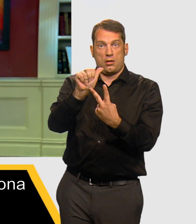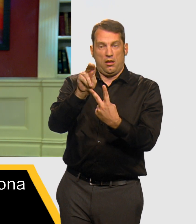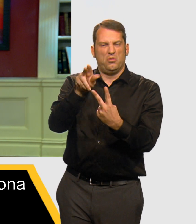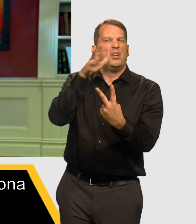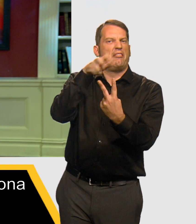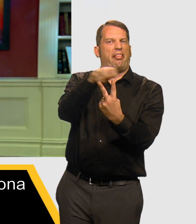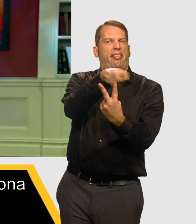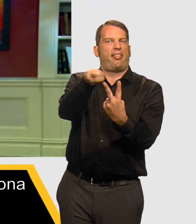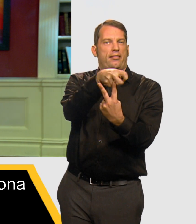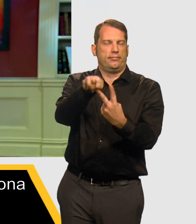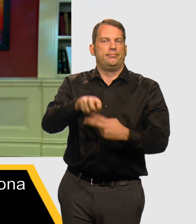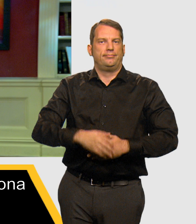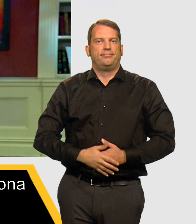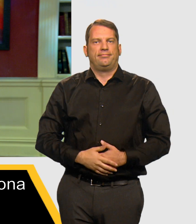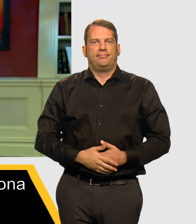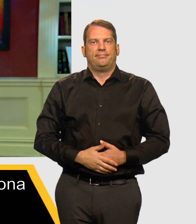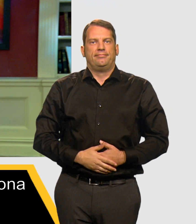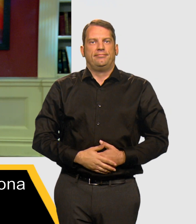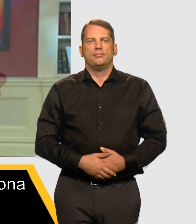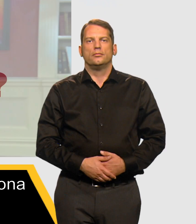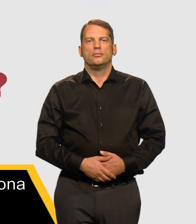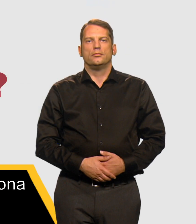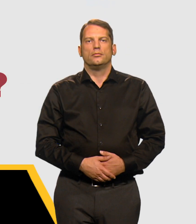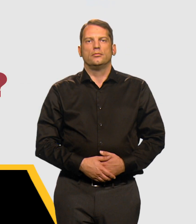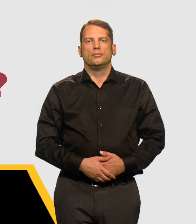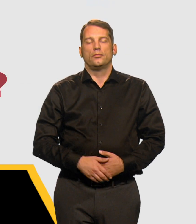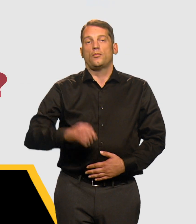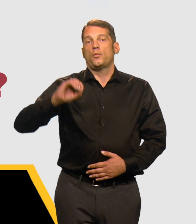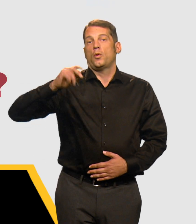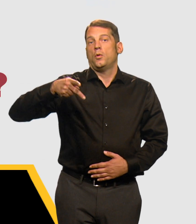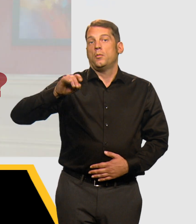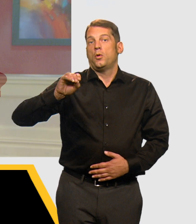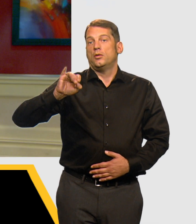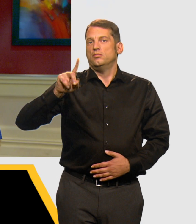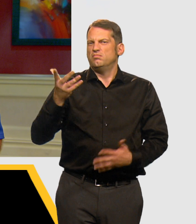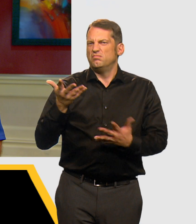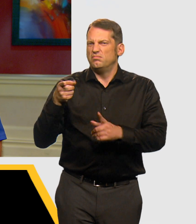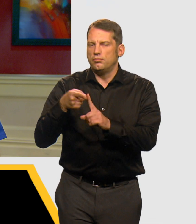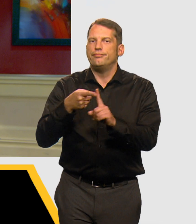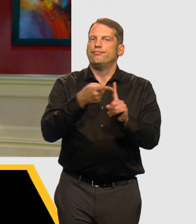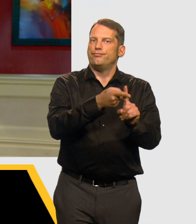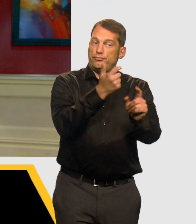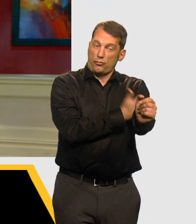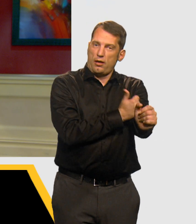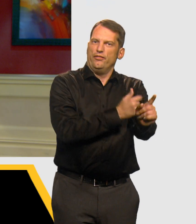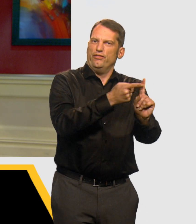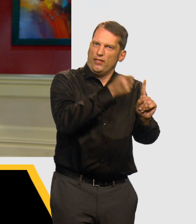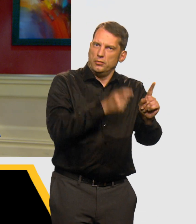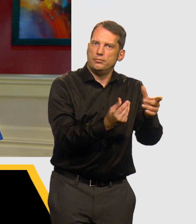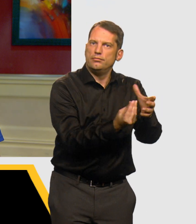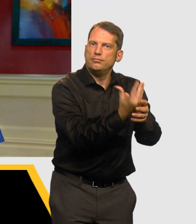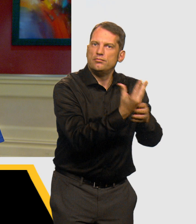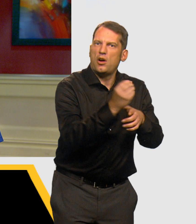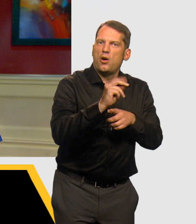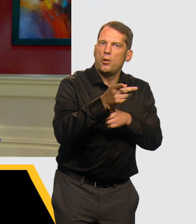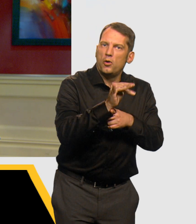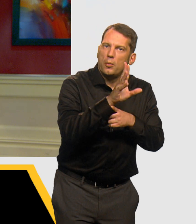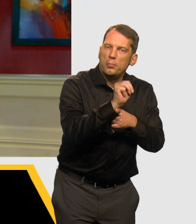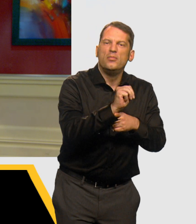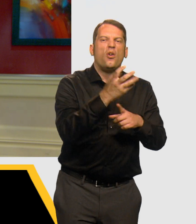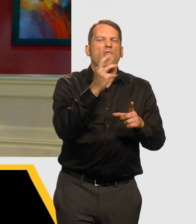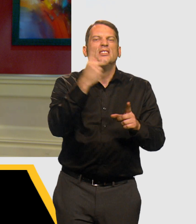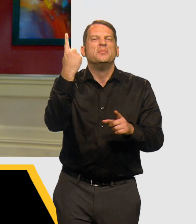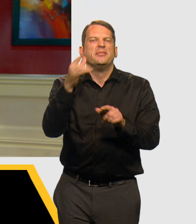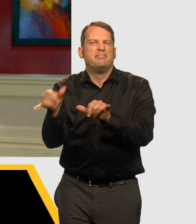naloxone and Narcan interchangeably. What is an opioid? An opioid is any drug that contains opium or its